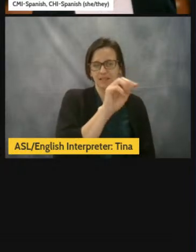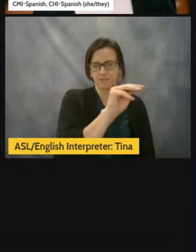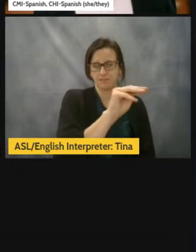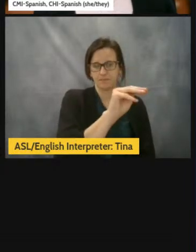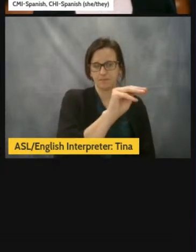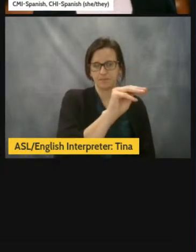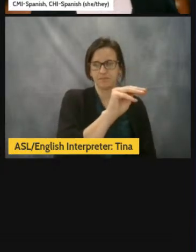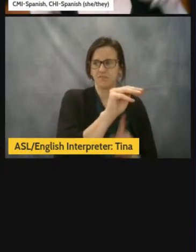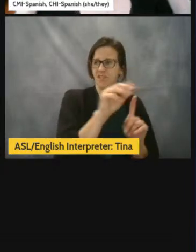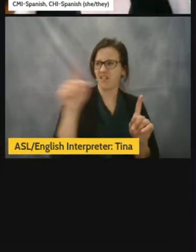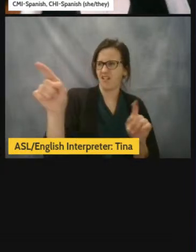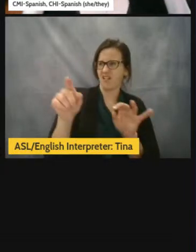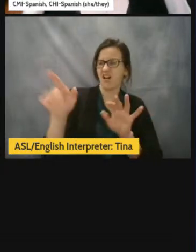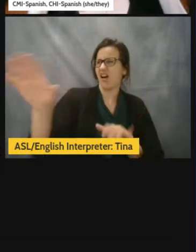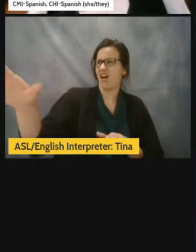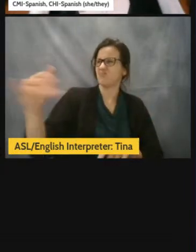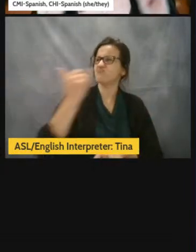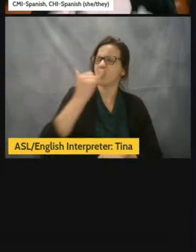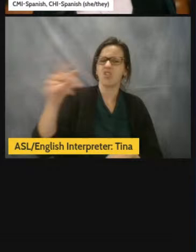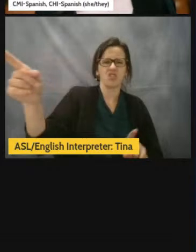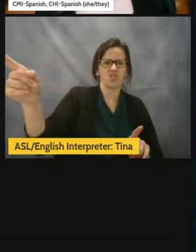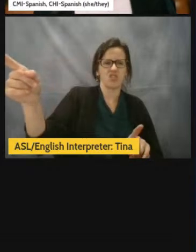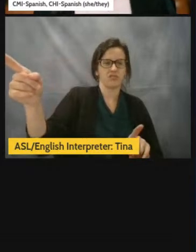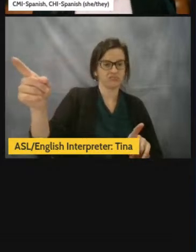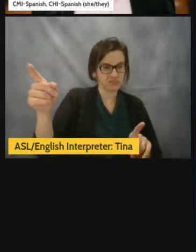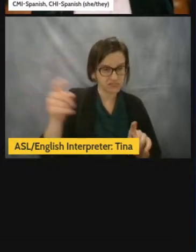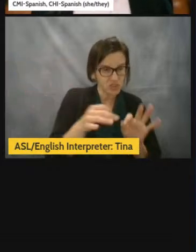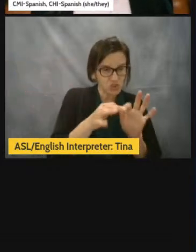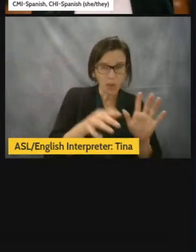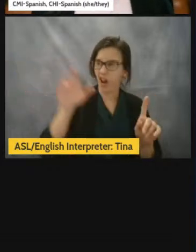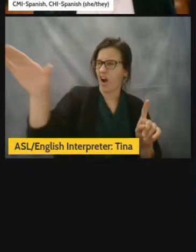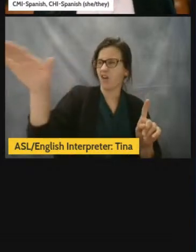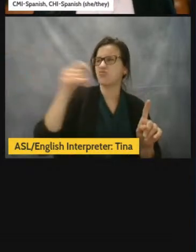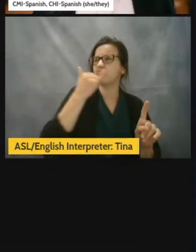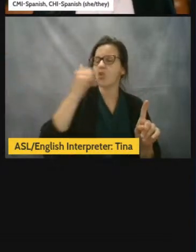interpret terms because they're, quote,